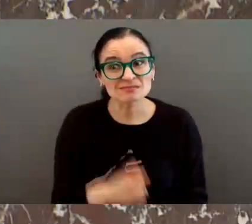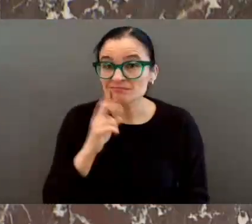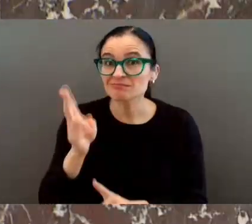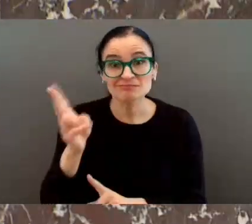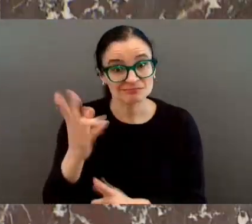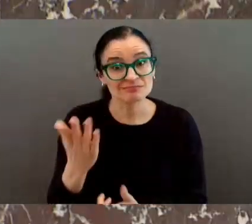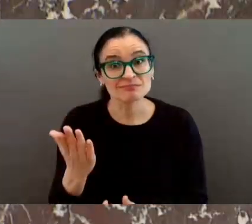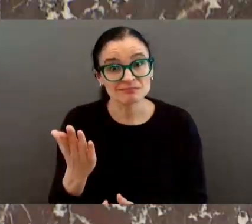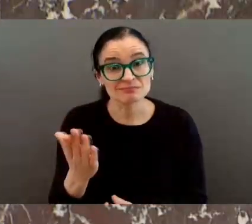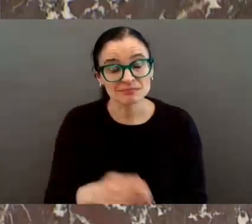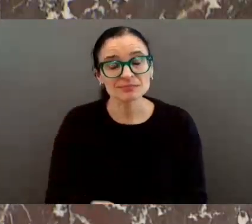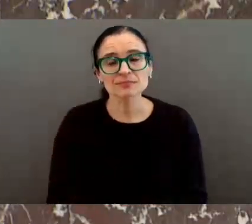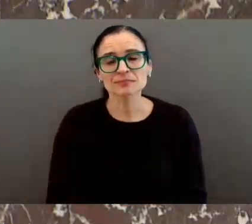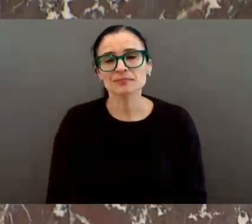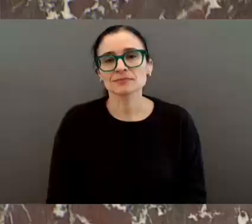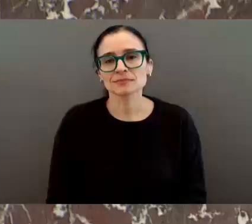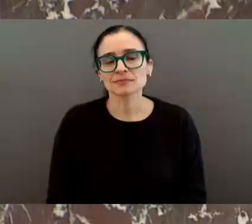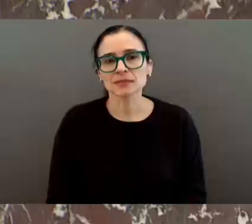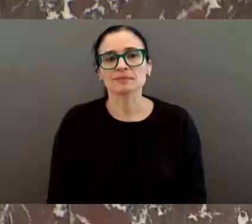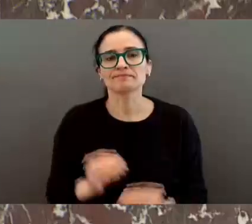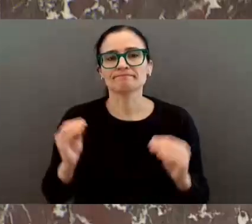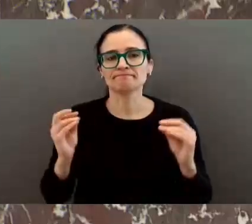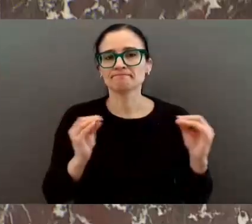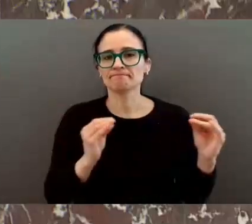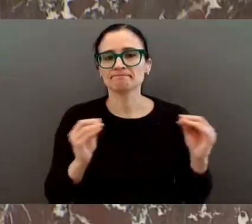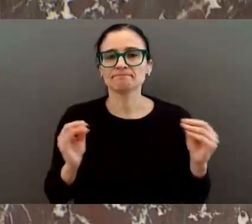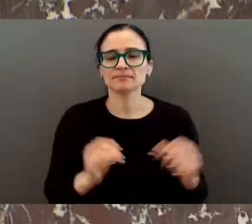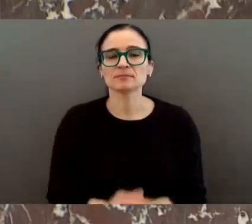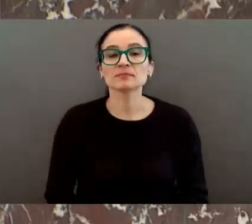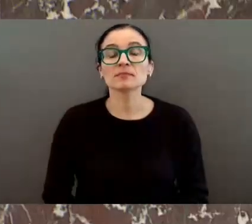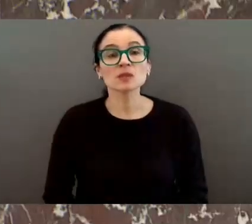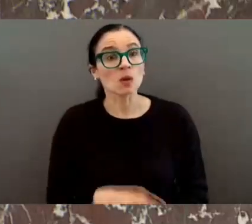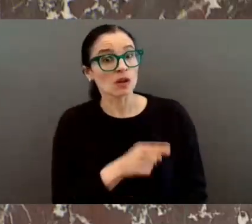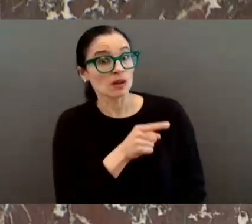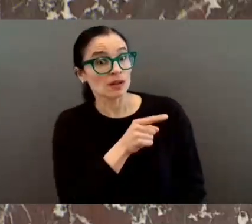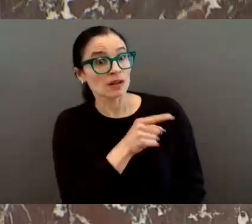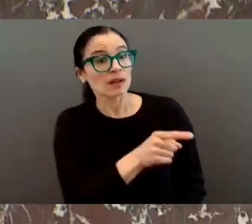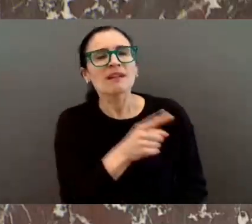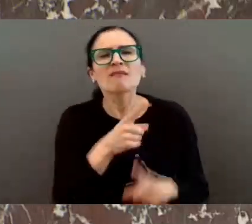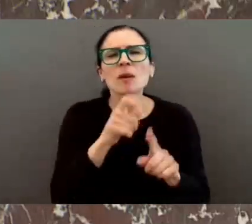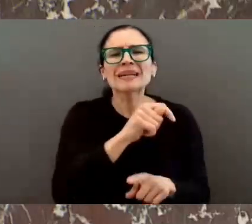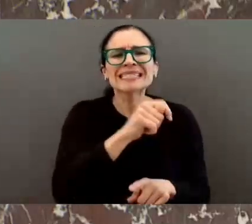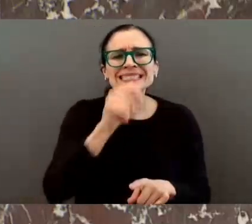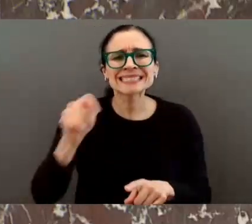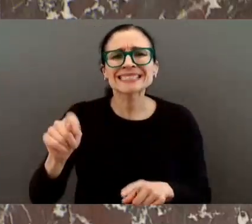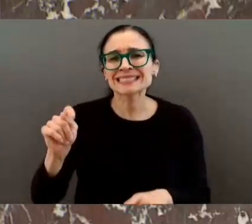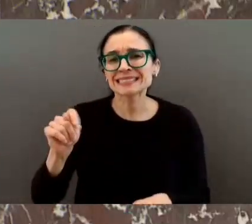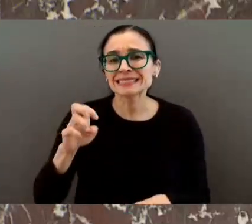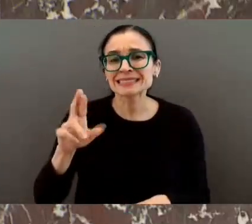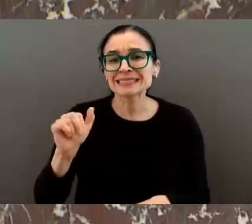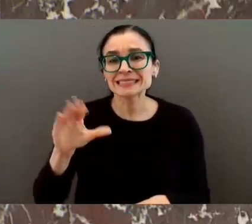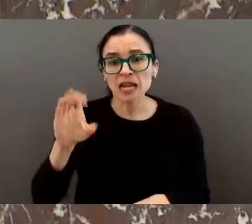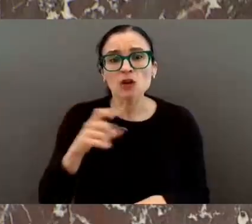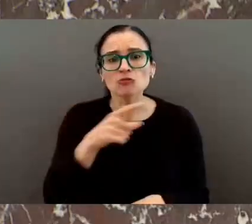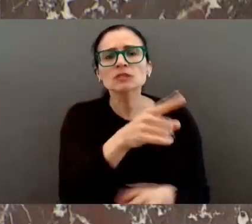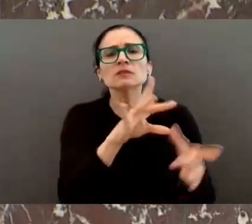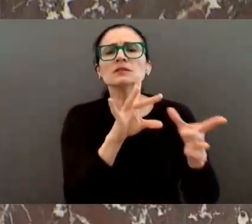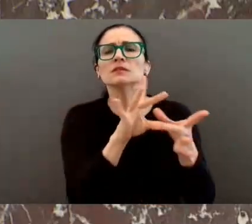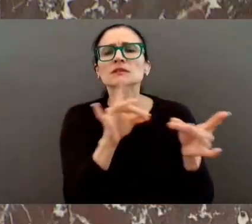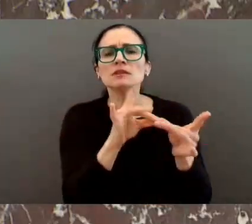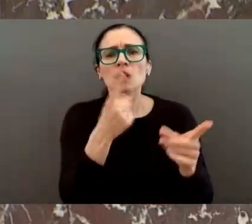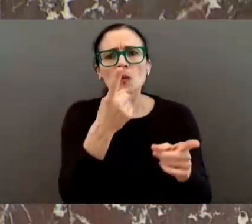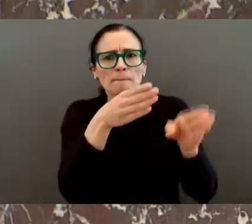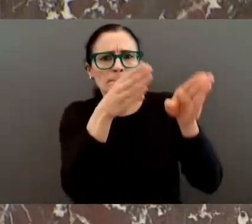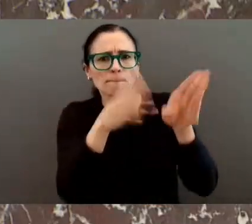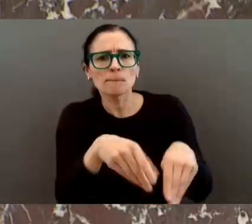The member from Terrace raised an issue in this House about an individual who had their money being clawed back. I hope she's hearing that